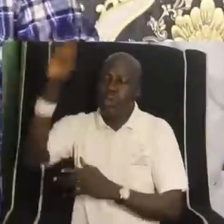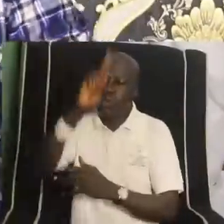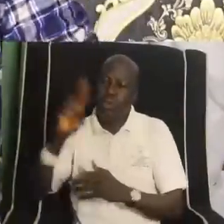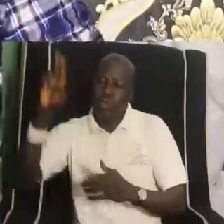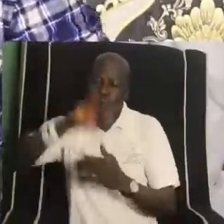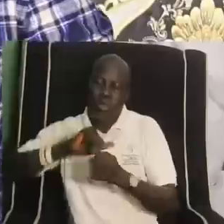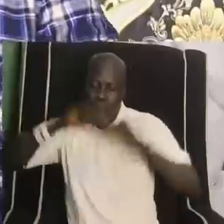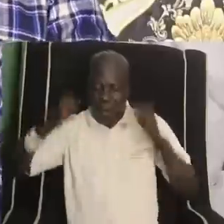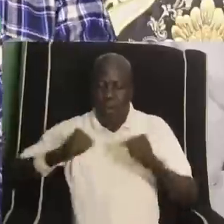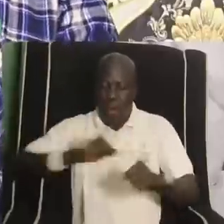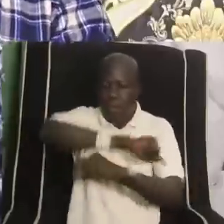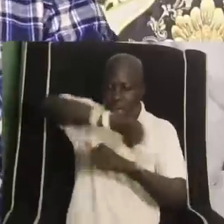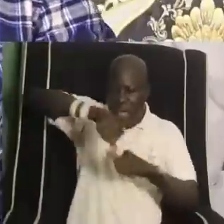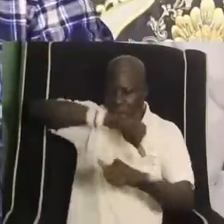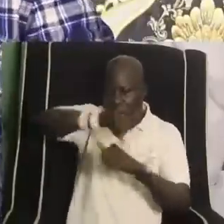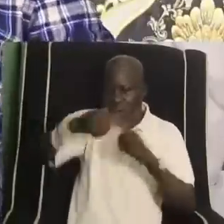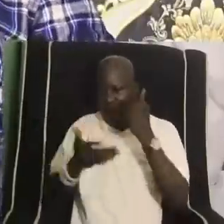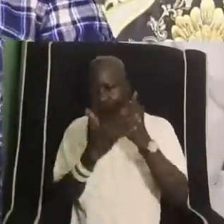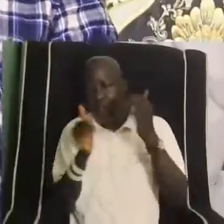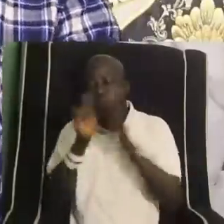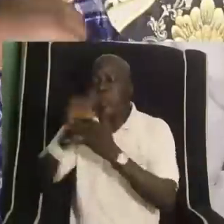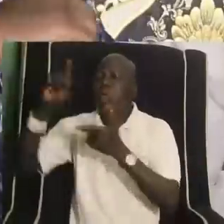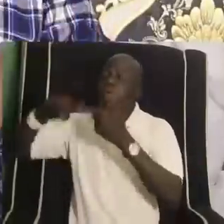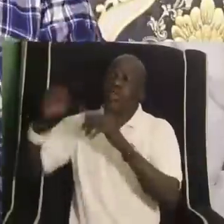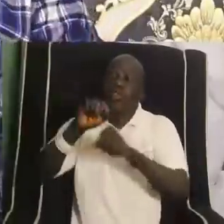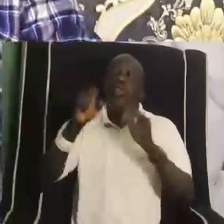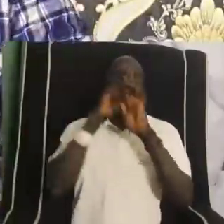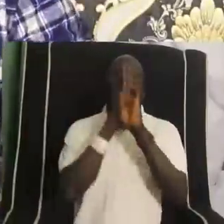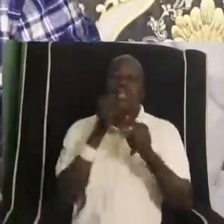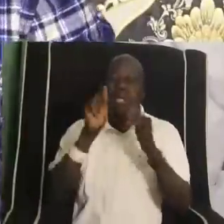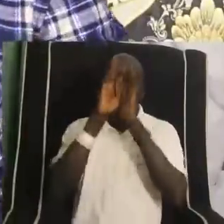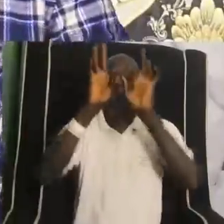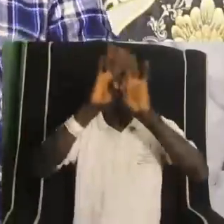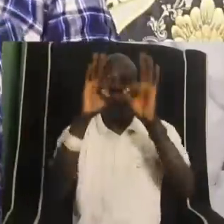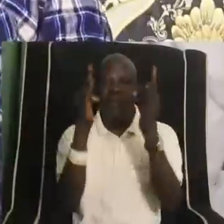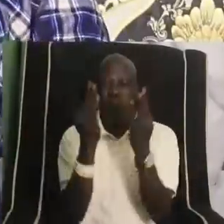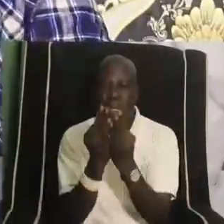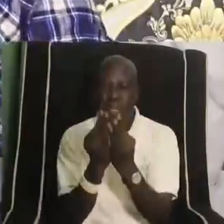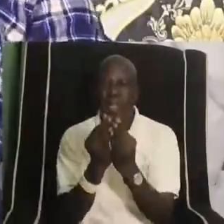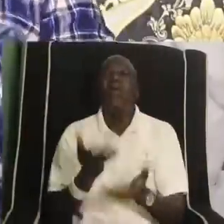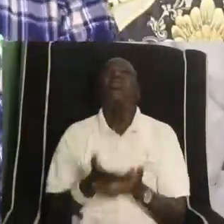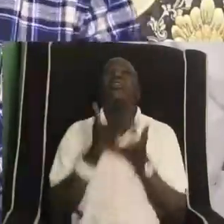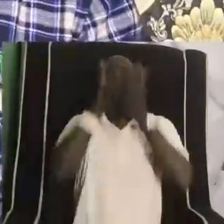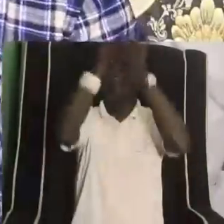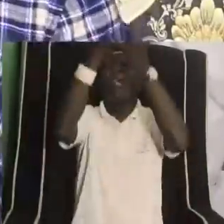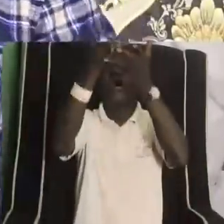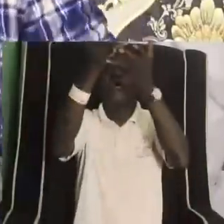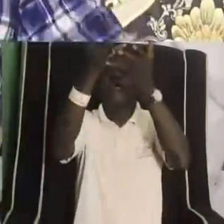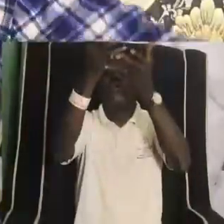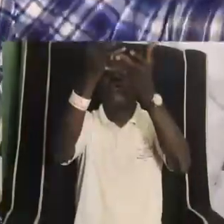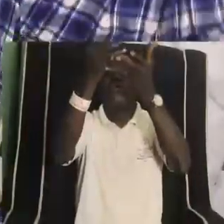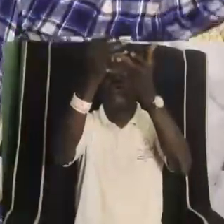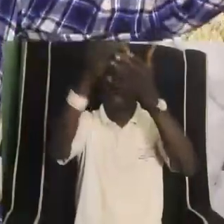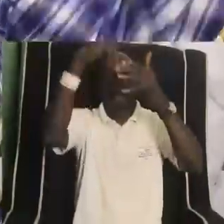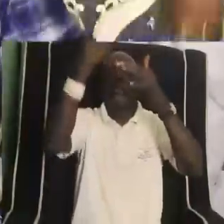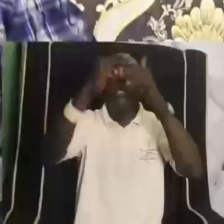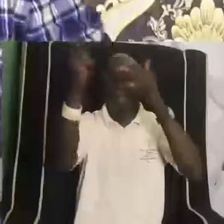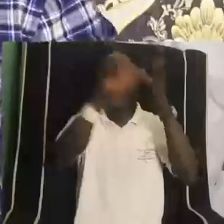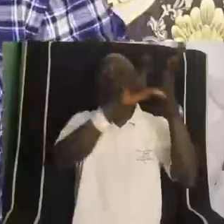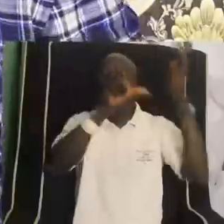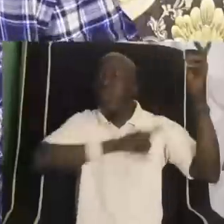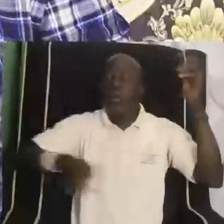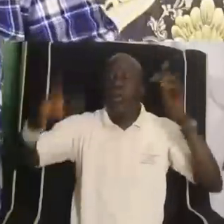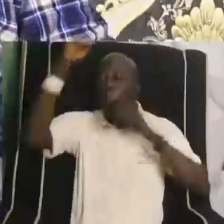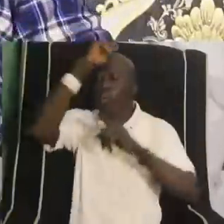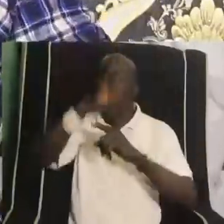re. But God use the power on the heart. Lati die delay Olorun. To answer that family. E pariwo gan. You will shout. Oruko Jesu lekan. The